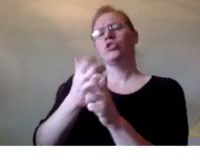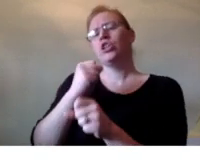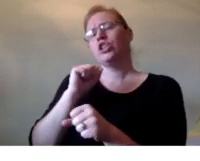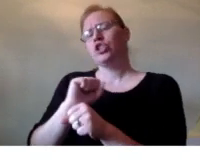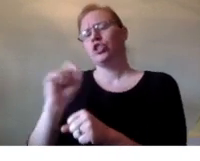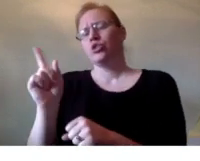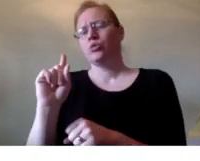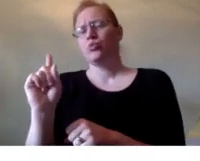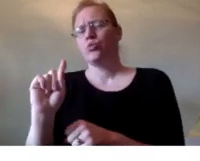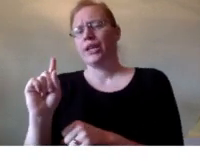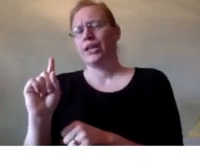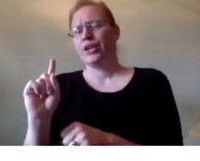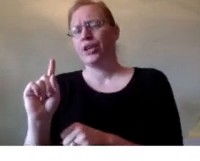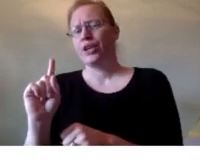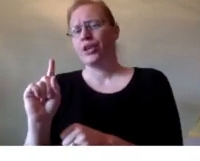where?